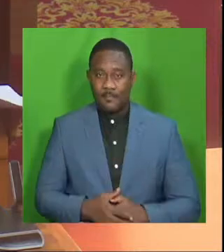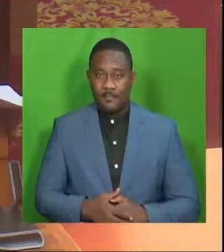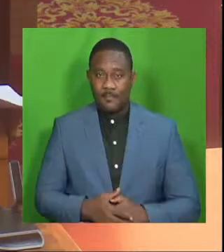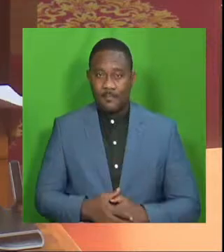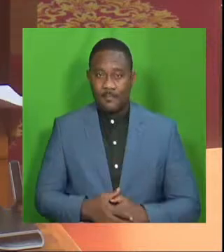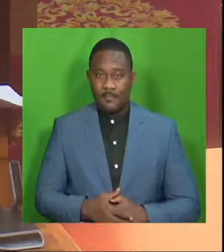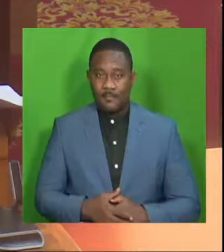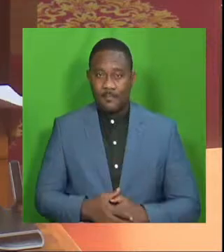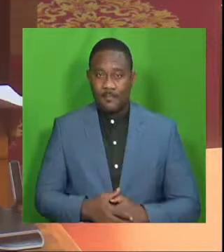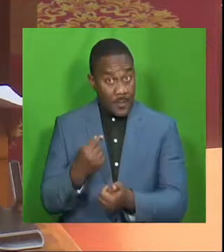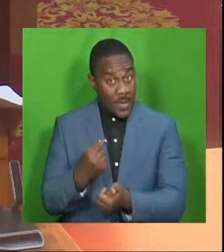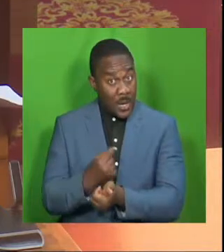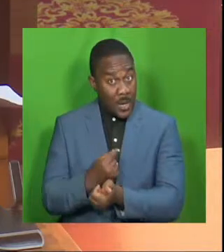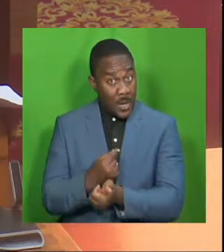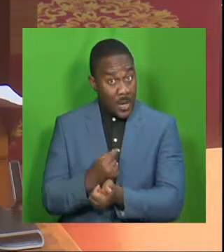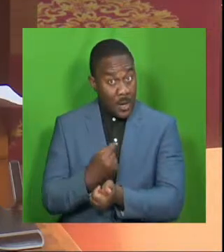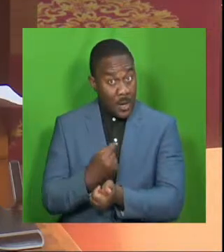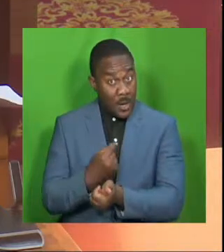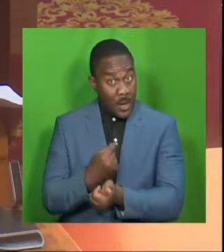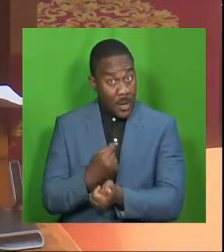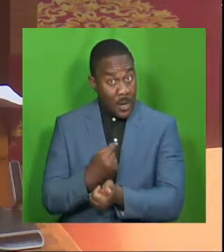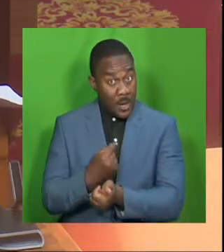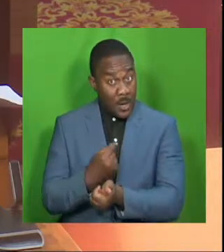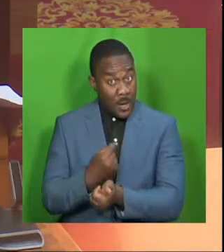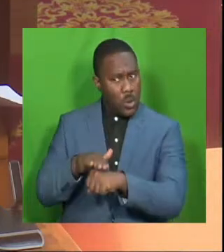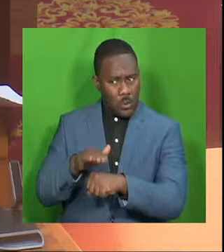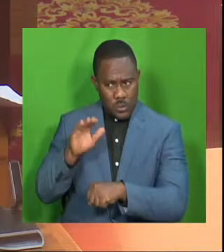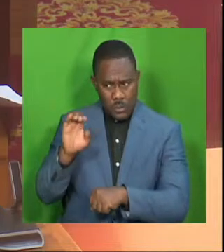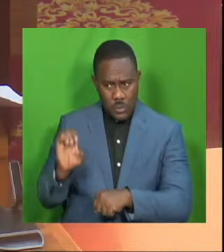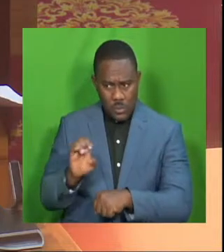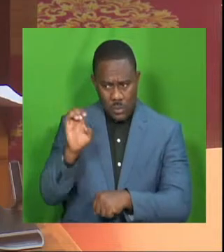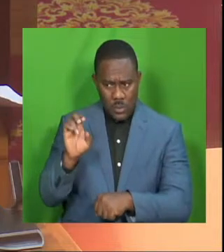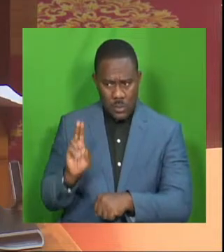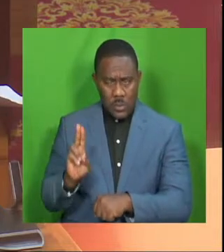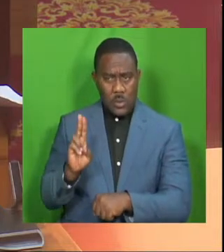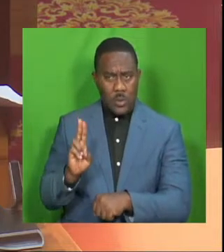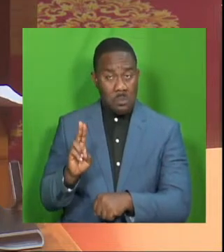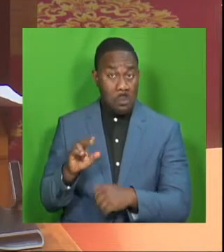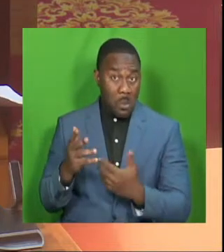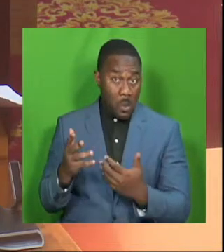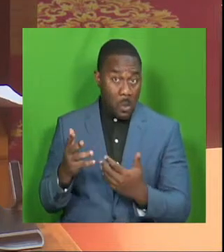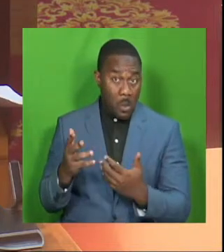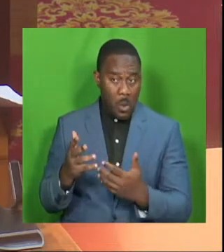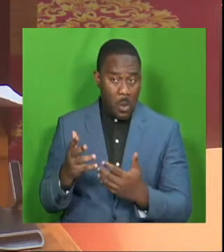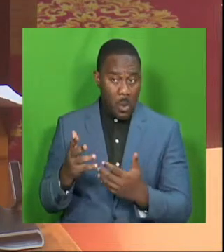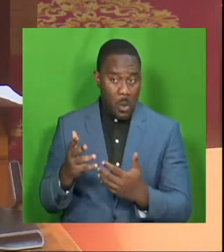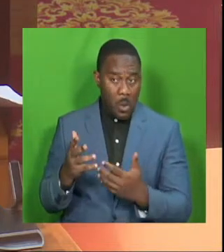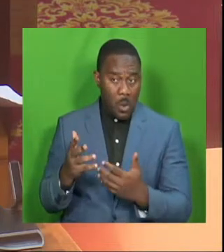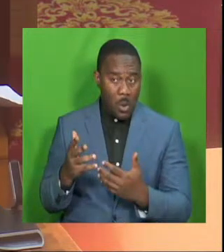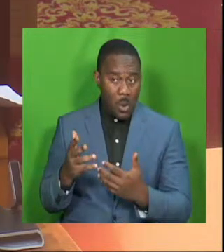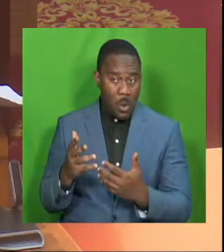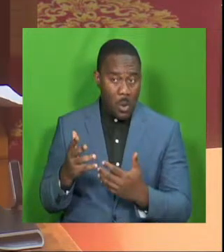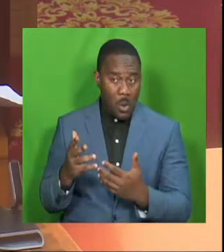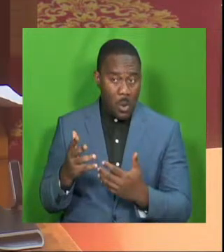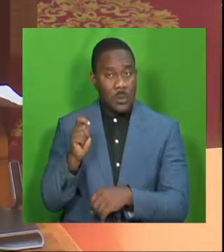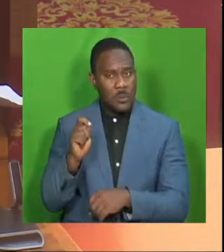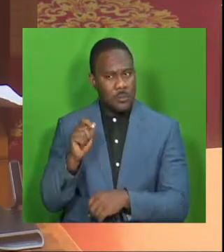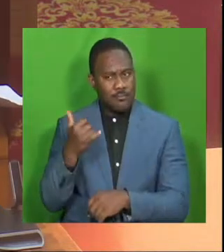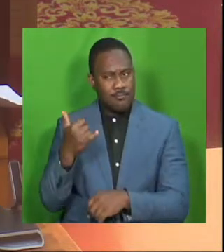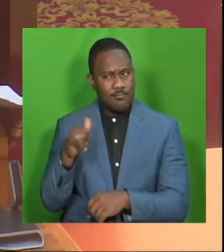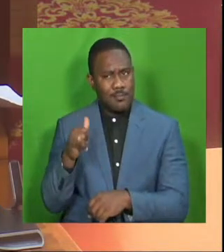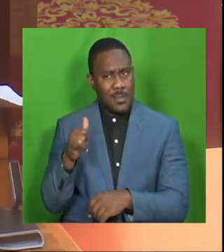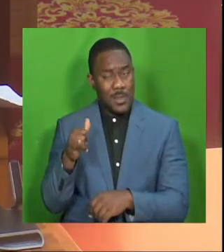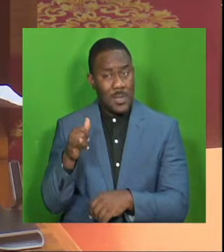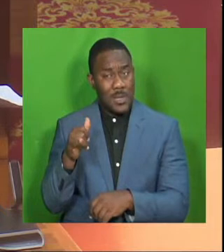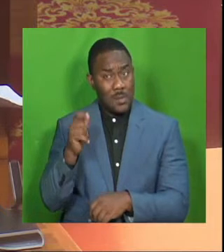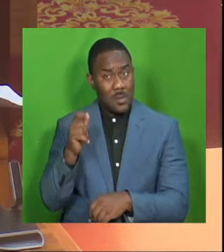Ghana was issued with a warning or threat to be issued yellow card on June